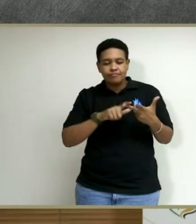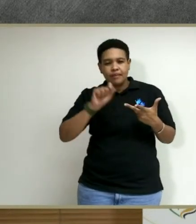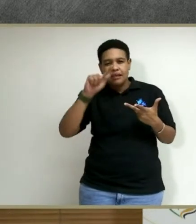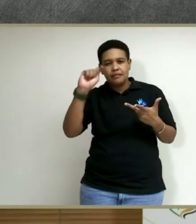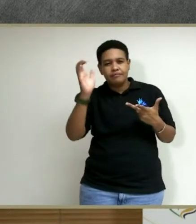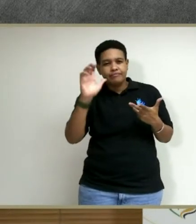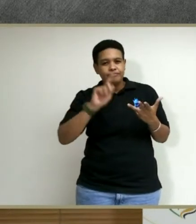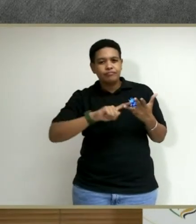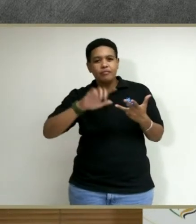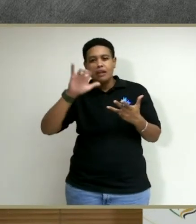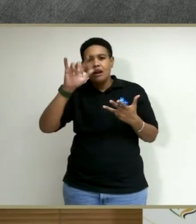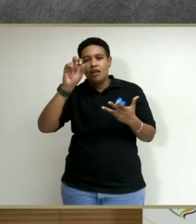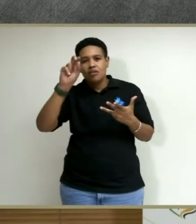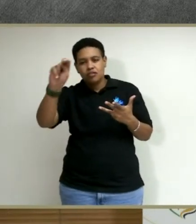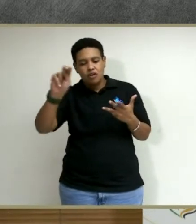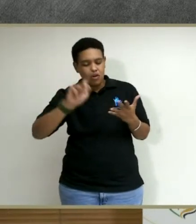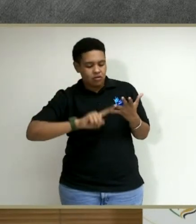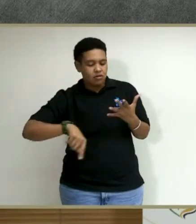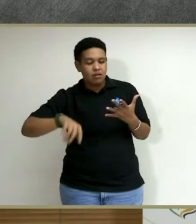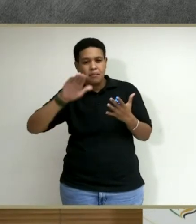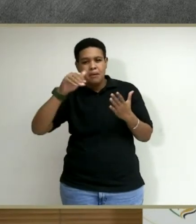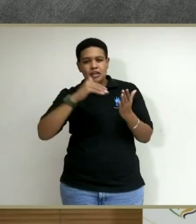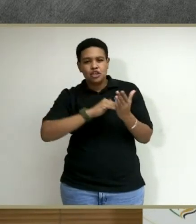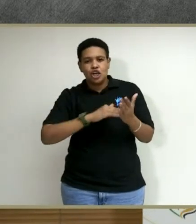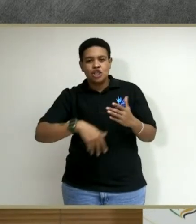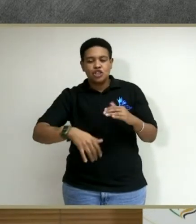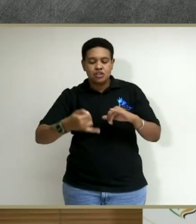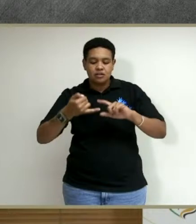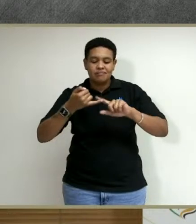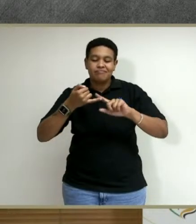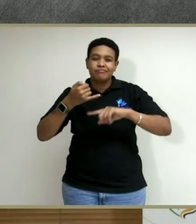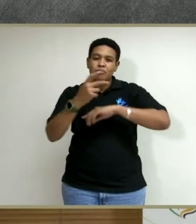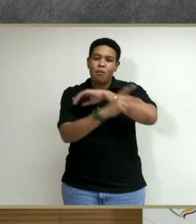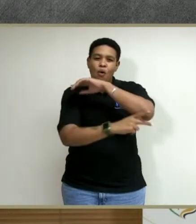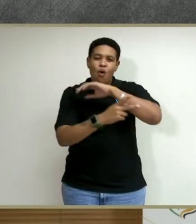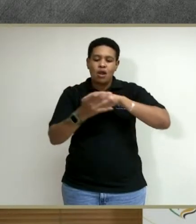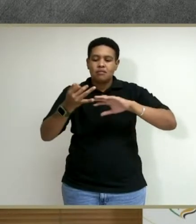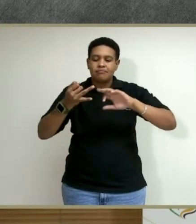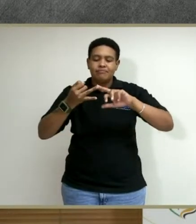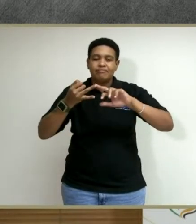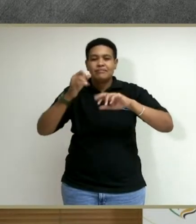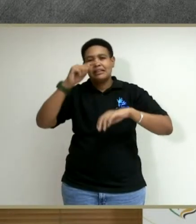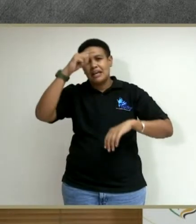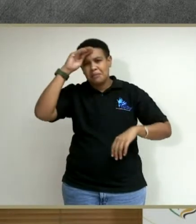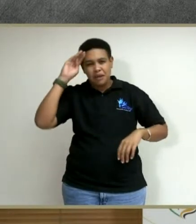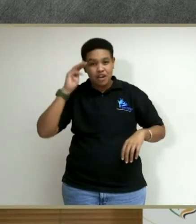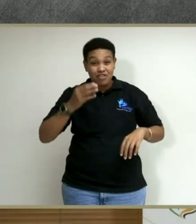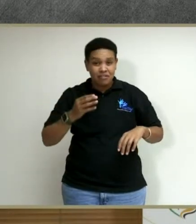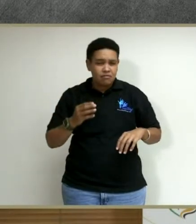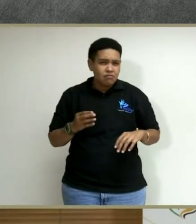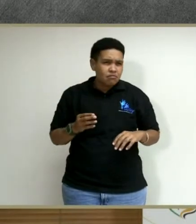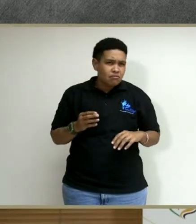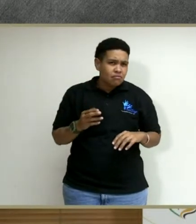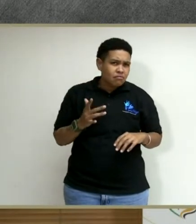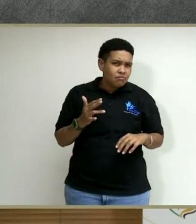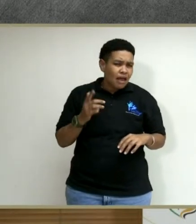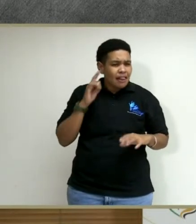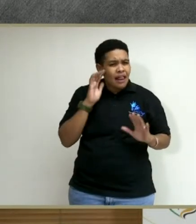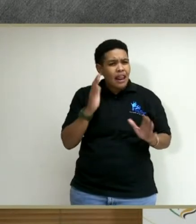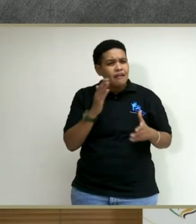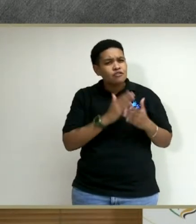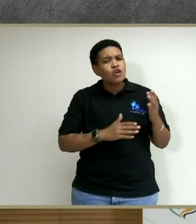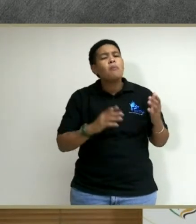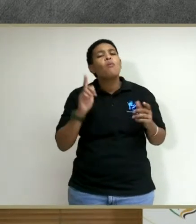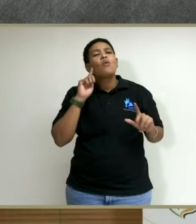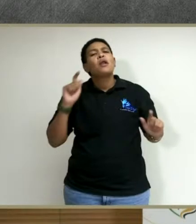Catherine, Clarendon, Manchester, Portland, St. Mary. Have I left some out? Those will be